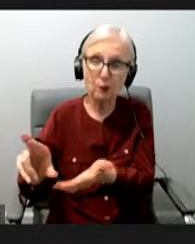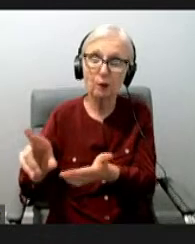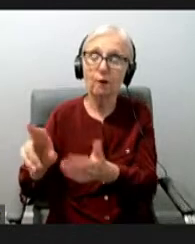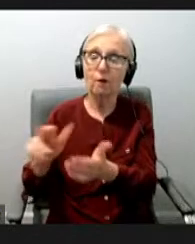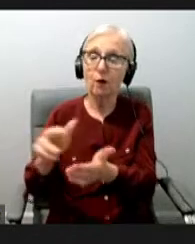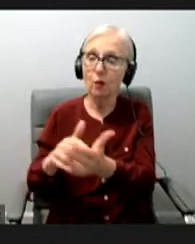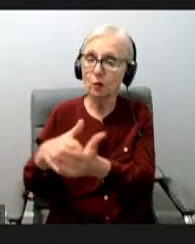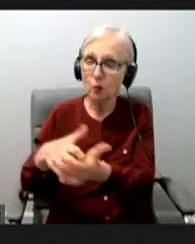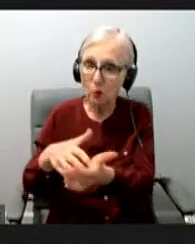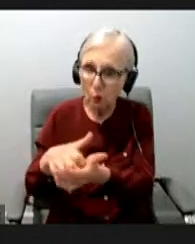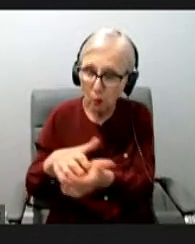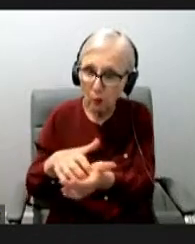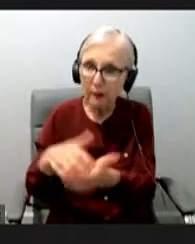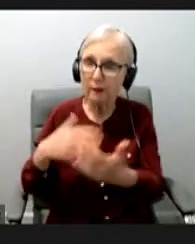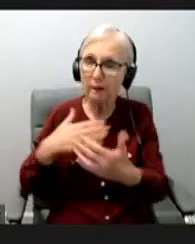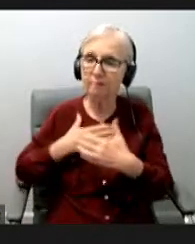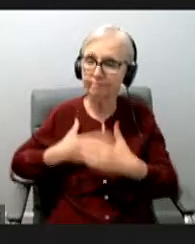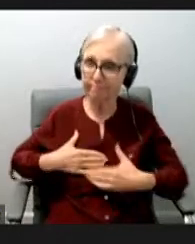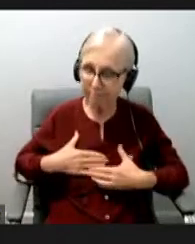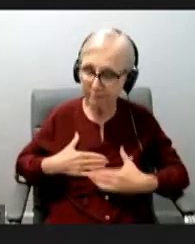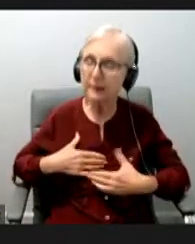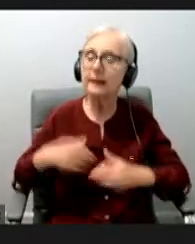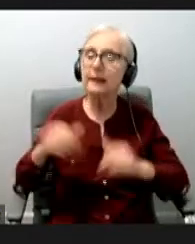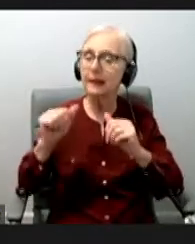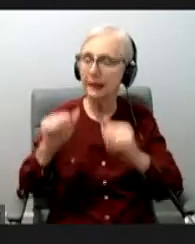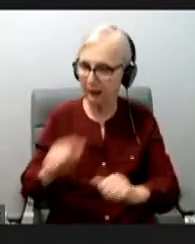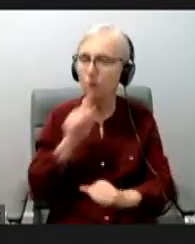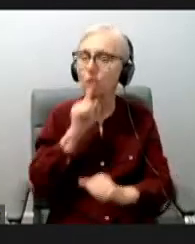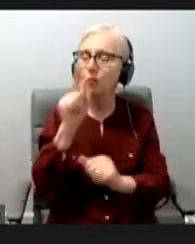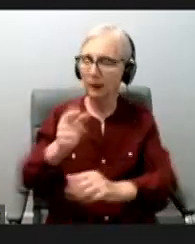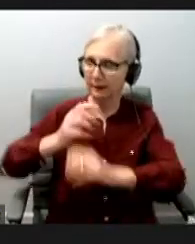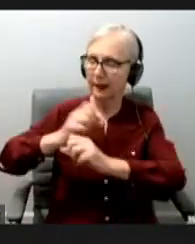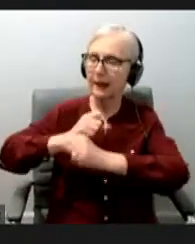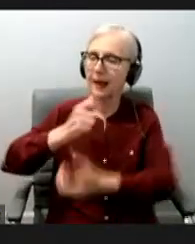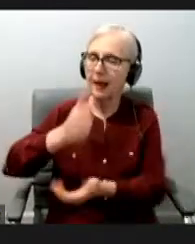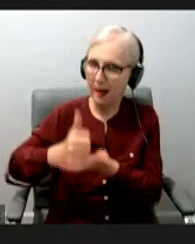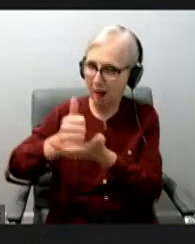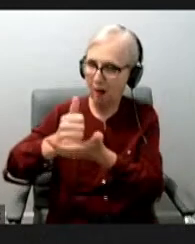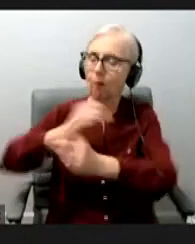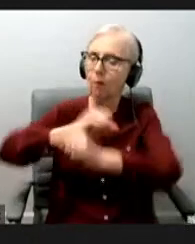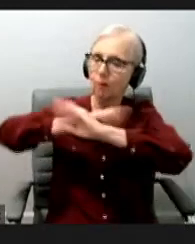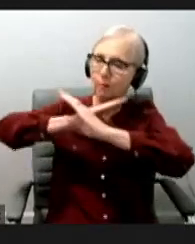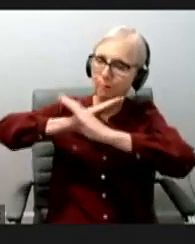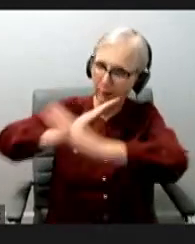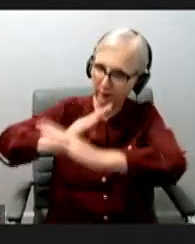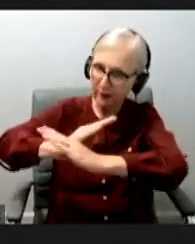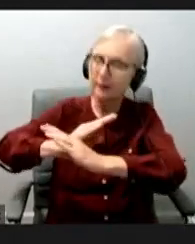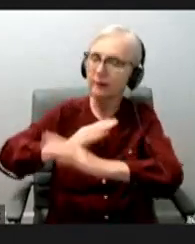population can have a significant impact in preventing severe disease and preventing hospitalization.